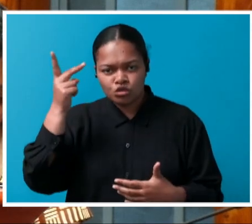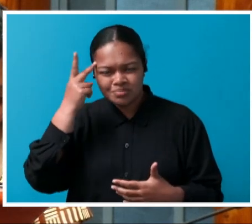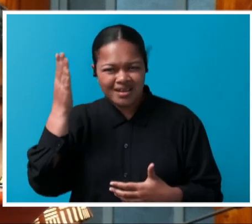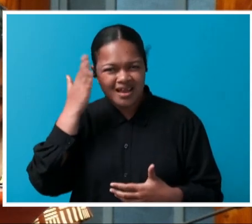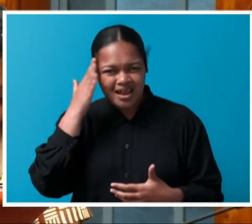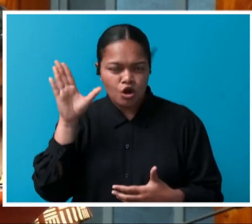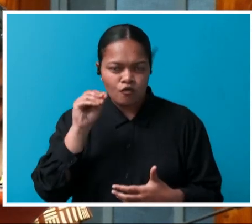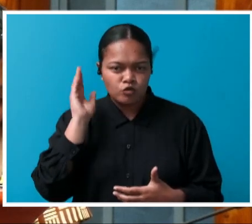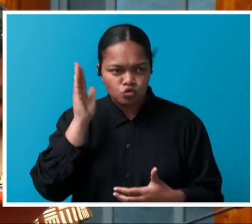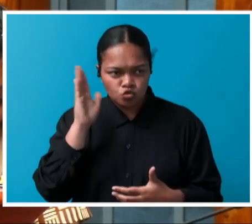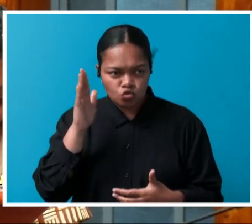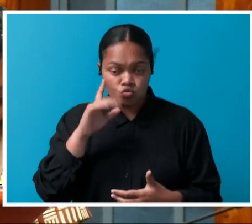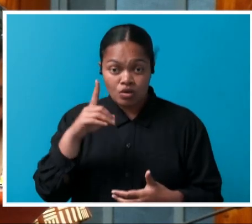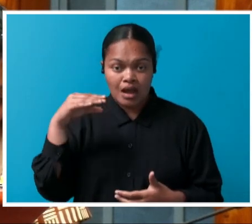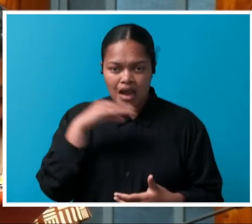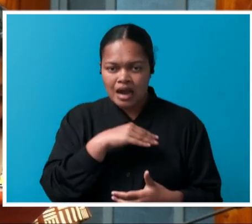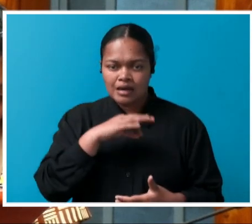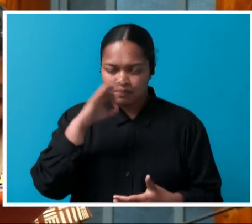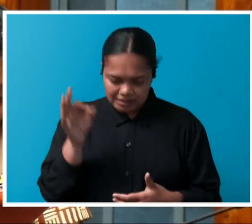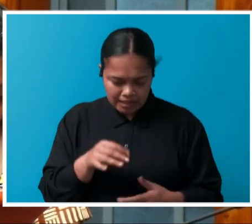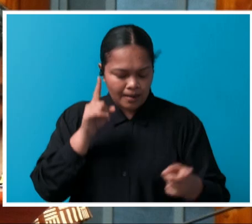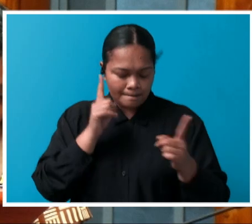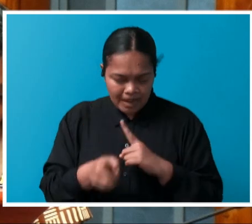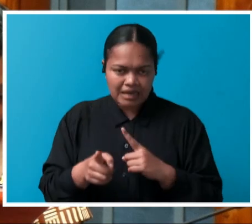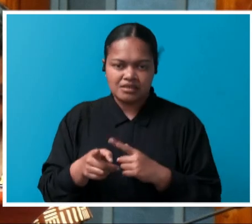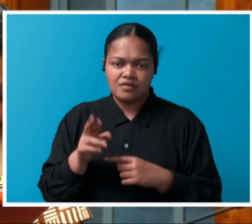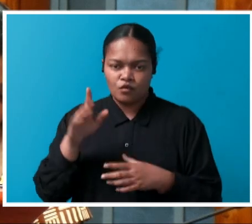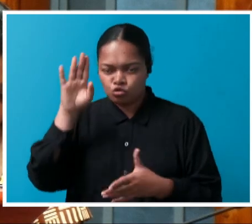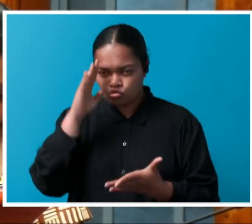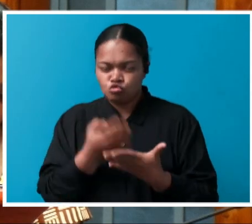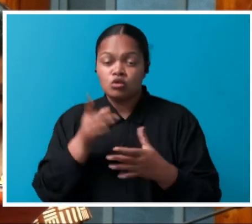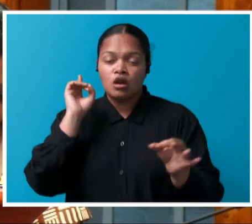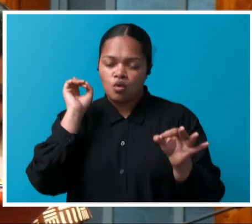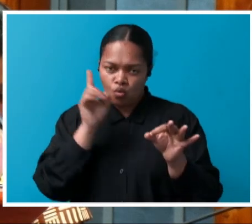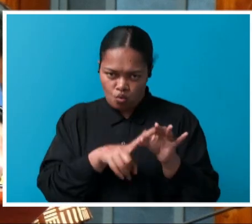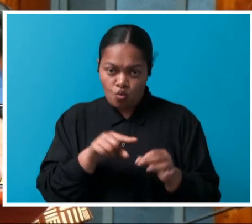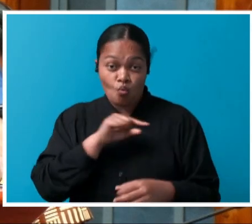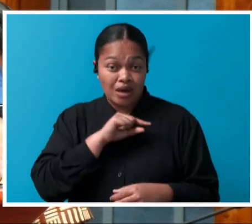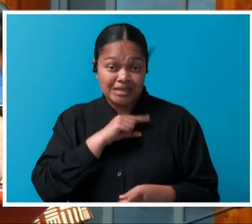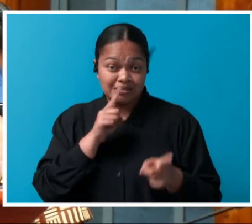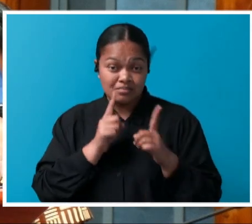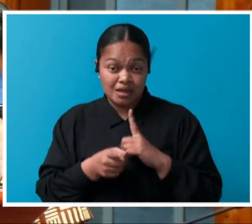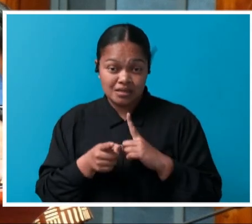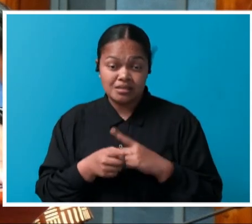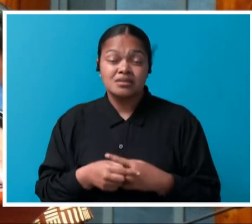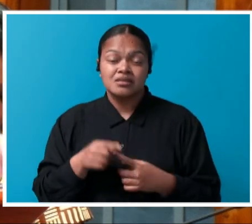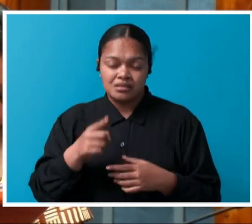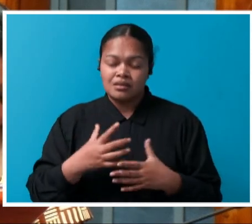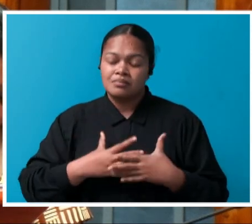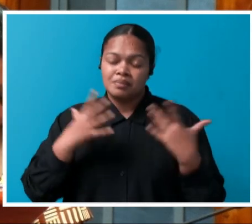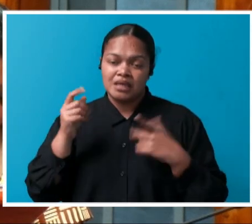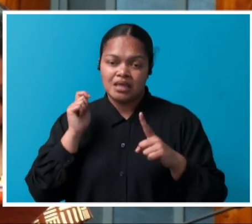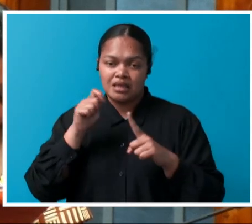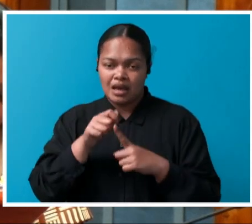that a 100% pass rate for our students is the goal, with a quality pass also as a major target